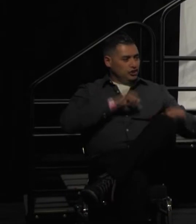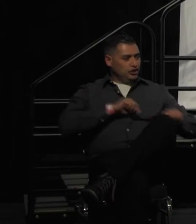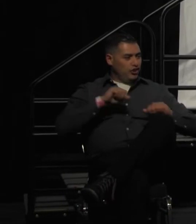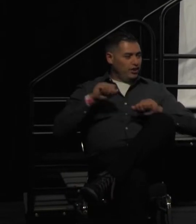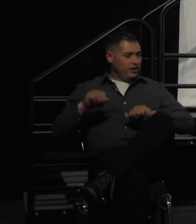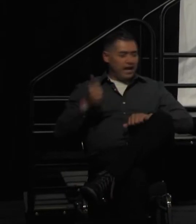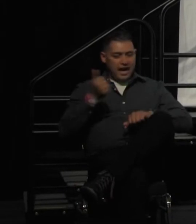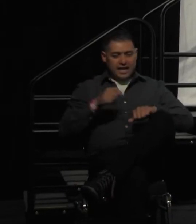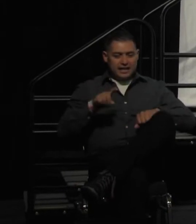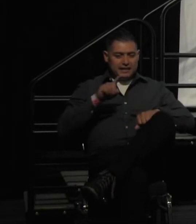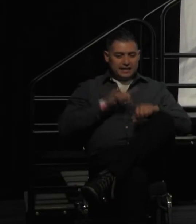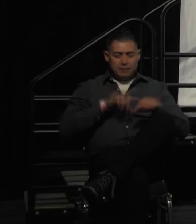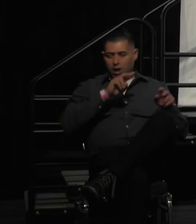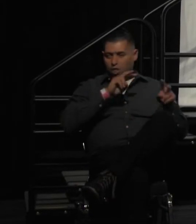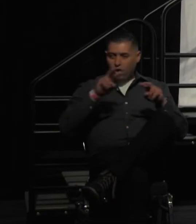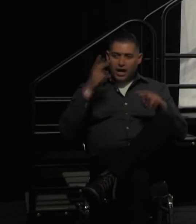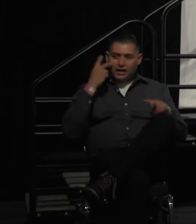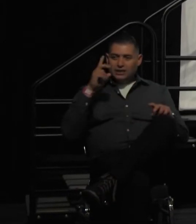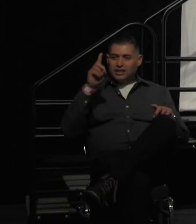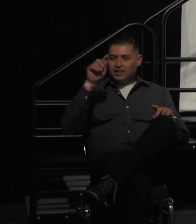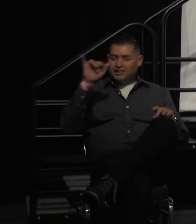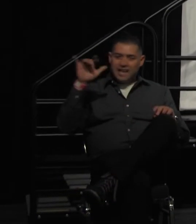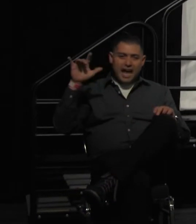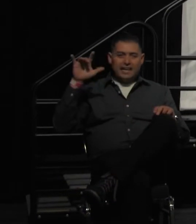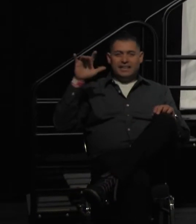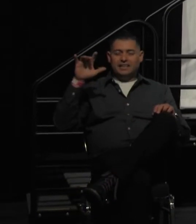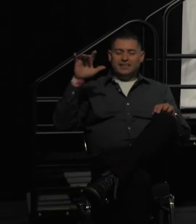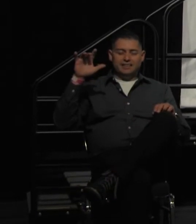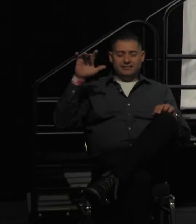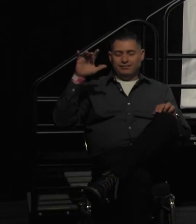Danny in the middle of them going down for the 3rd time.